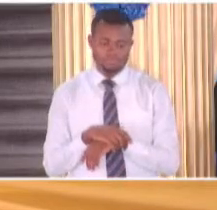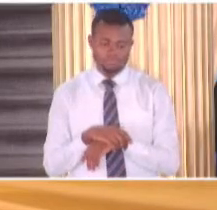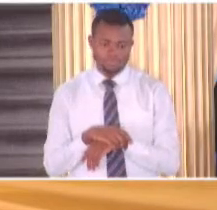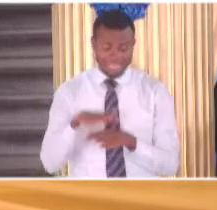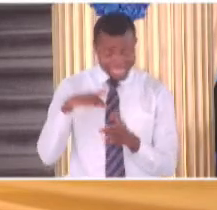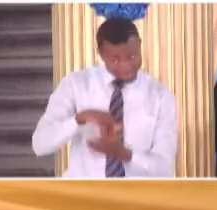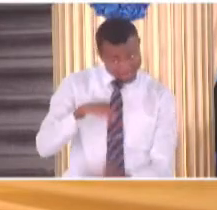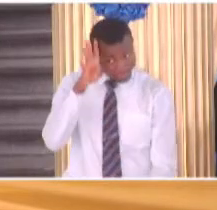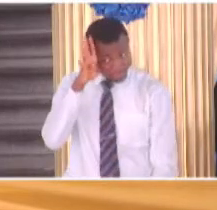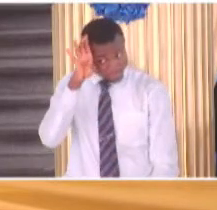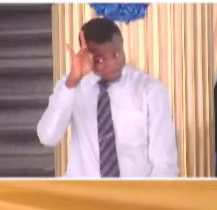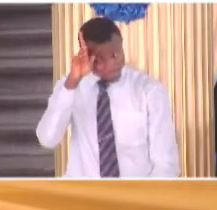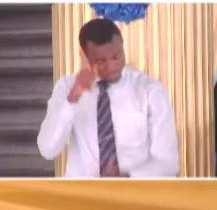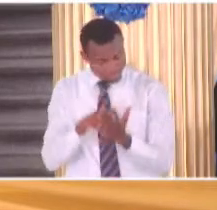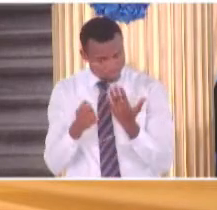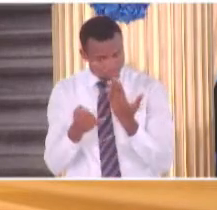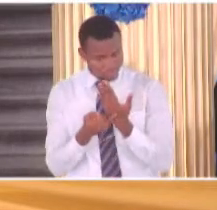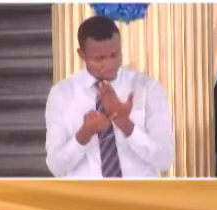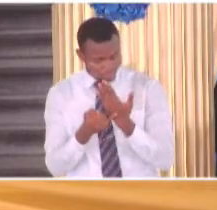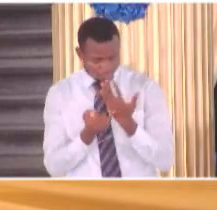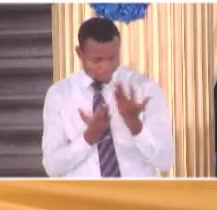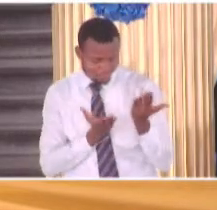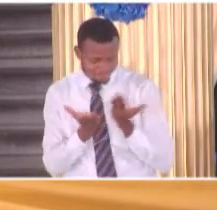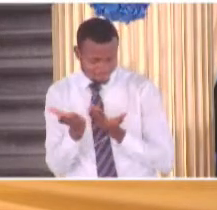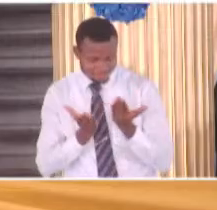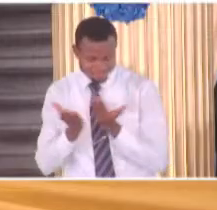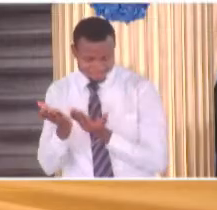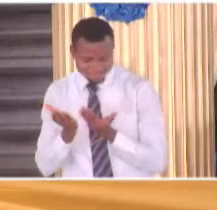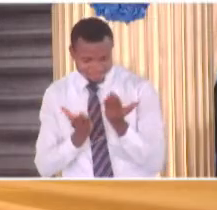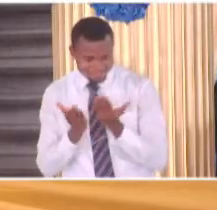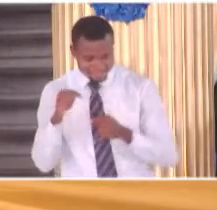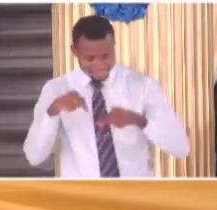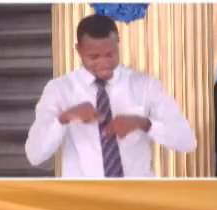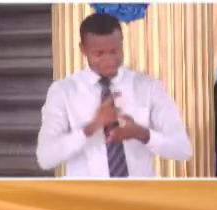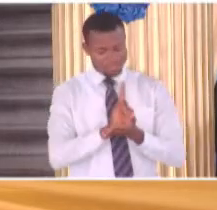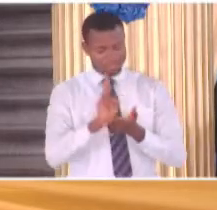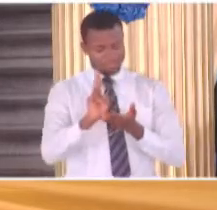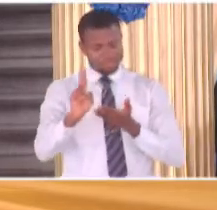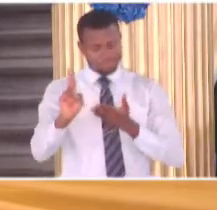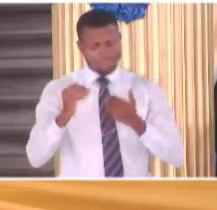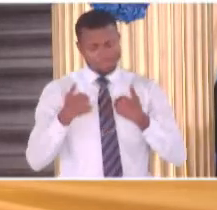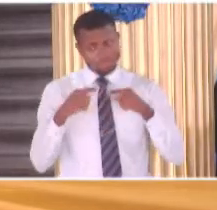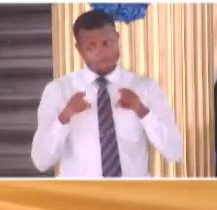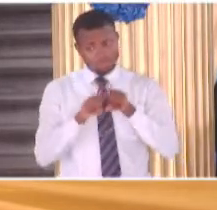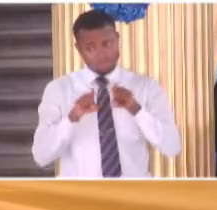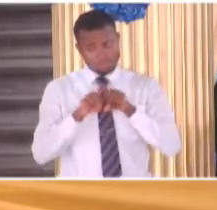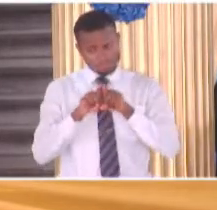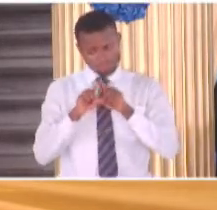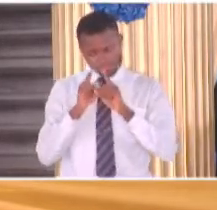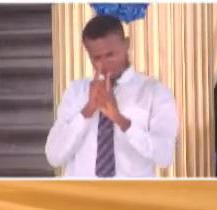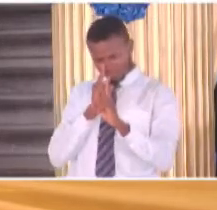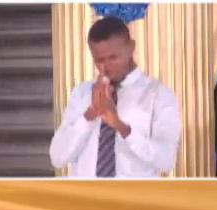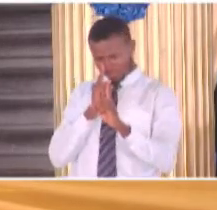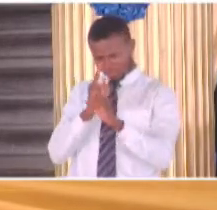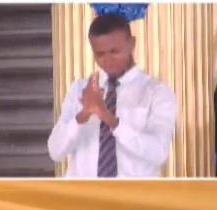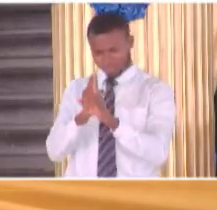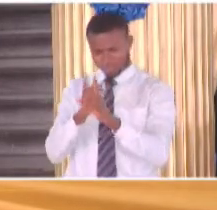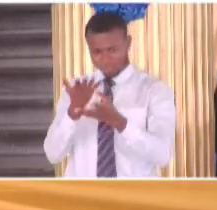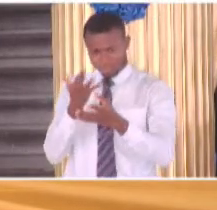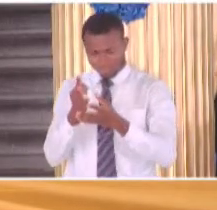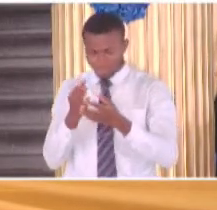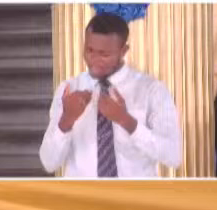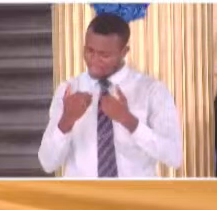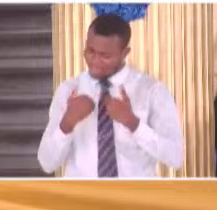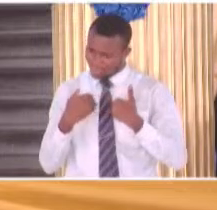Innovative projects and collaborations. The university has also been at the forefront of